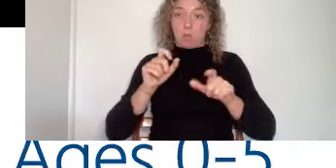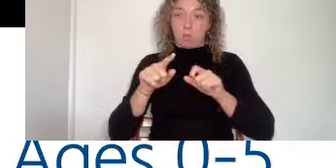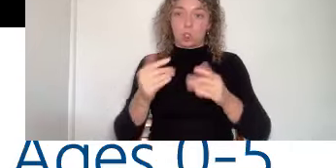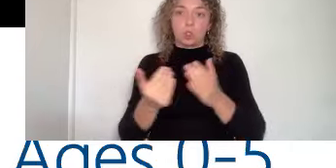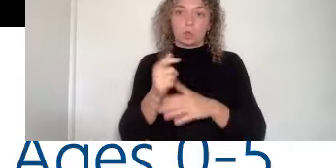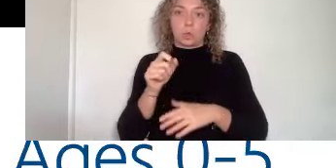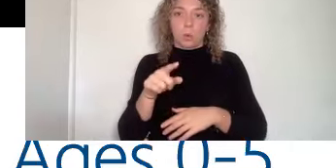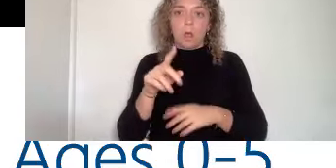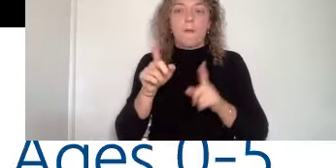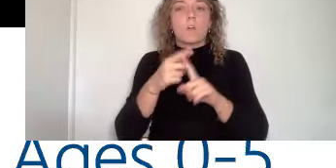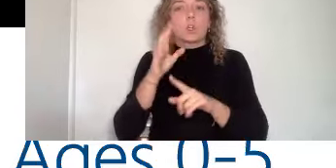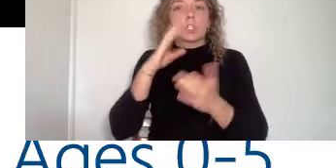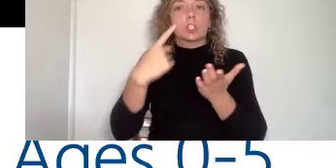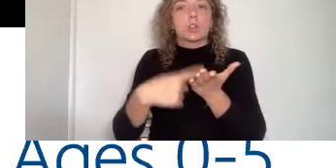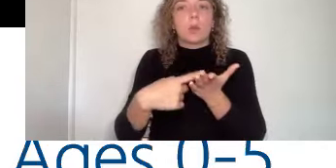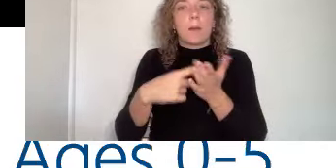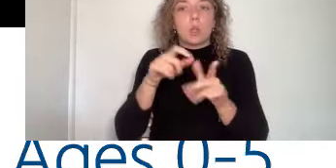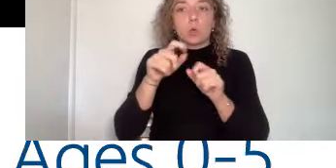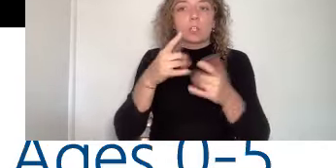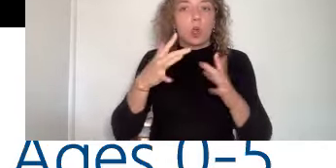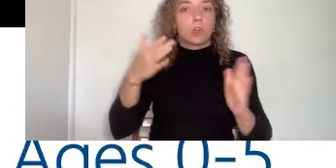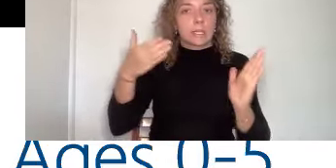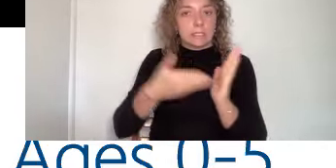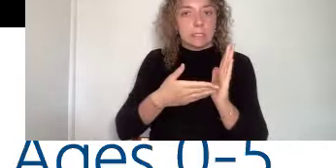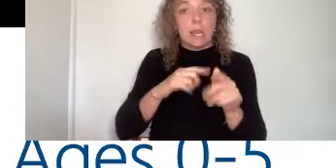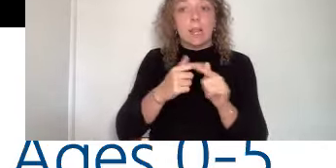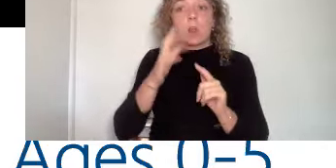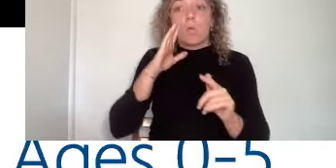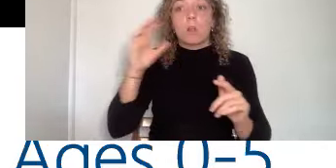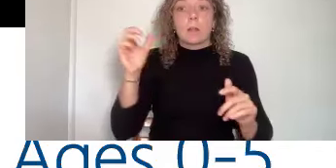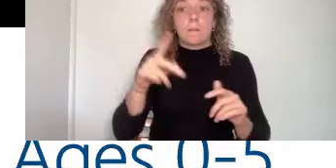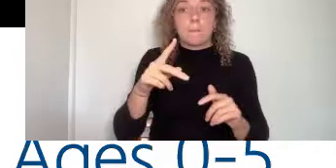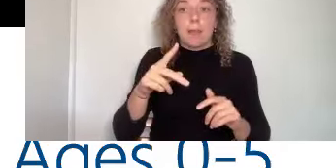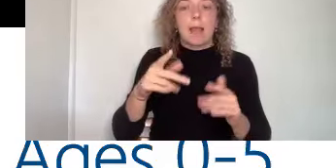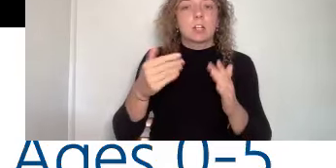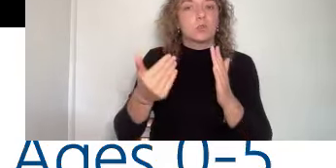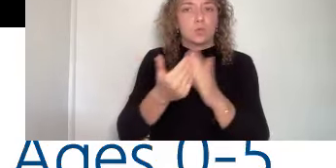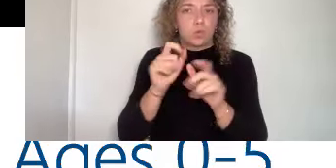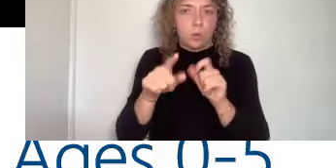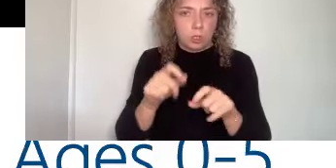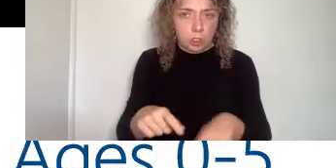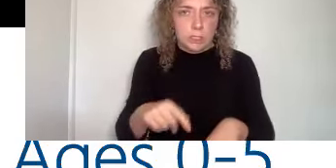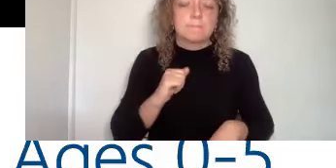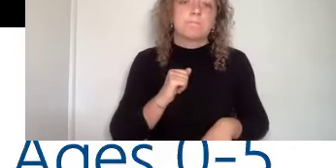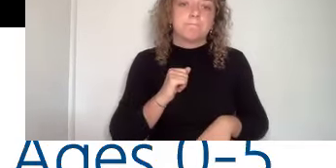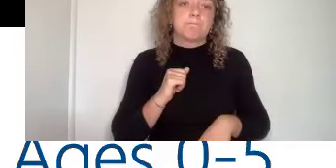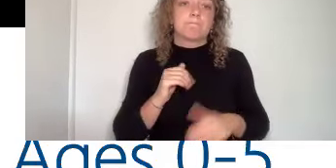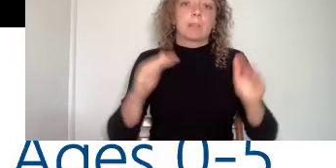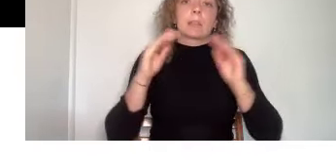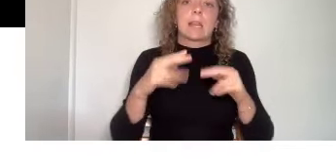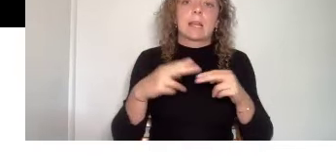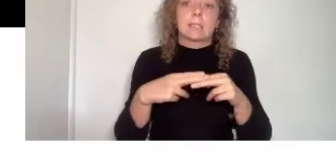I'm first going to talk about the questions that have already existed and then come back to these new questions. So on the next